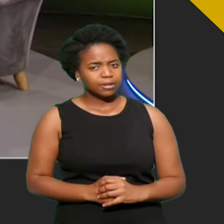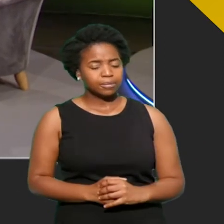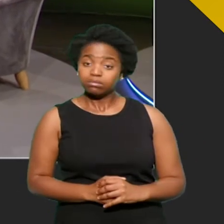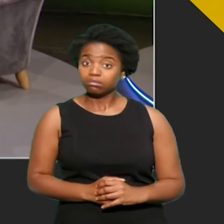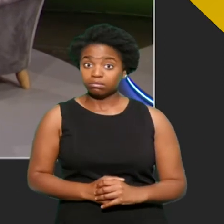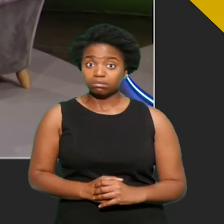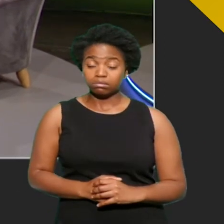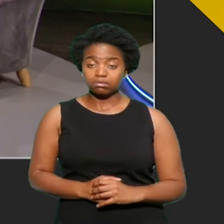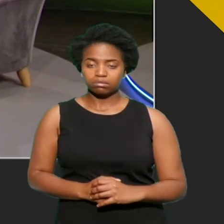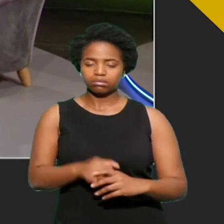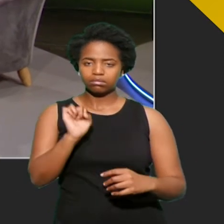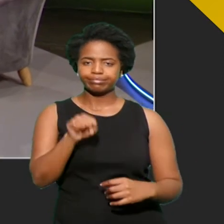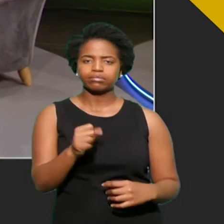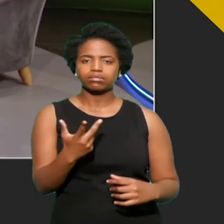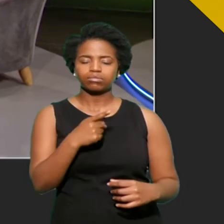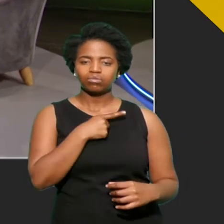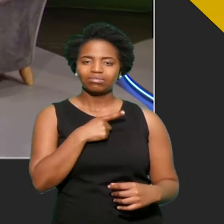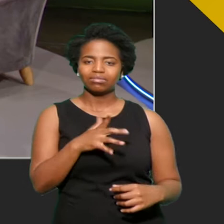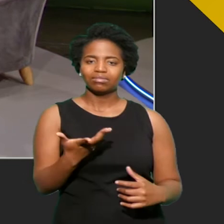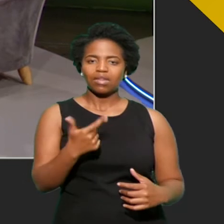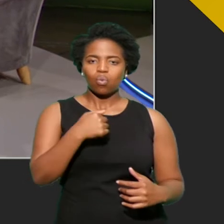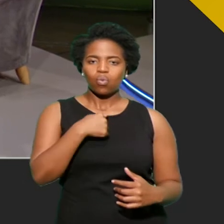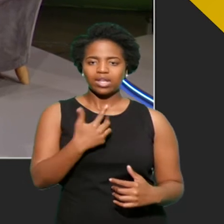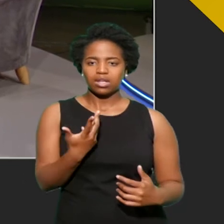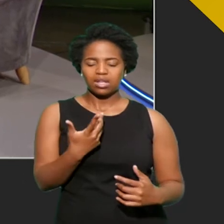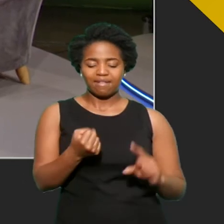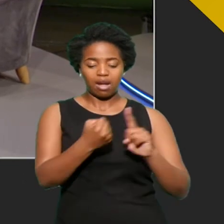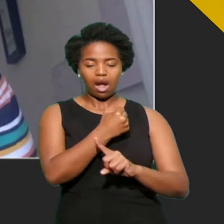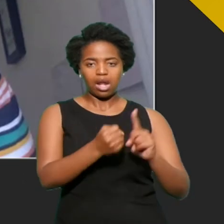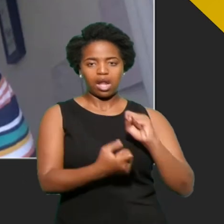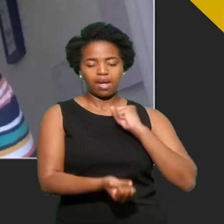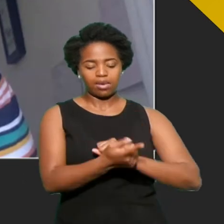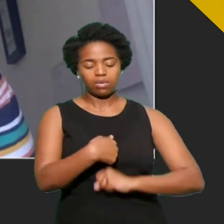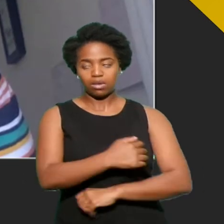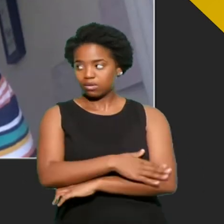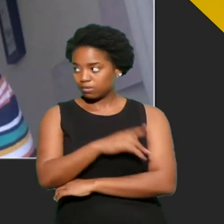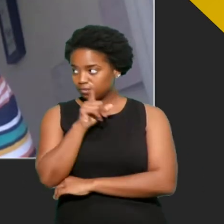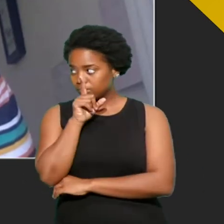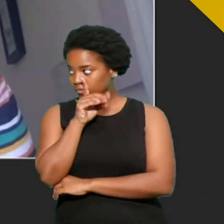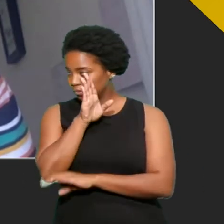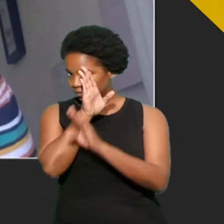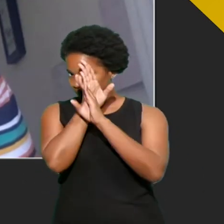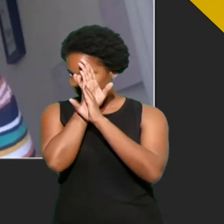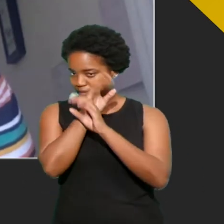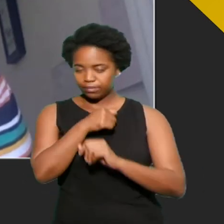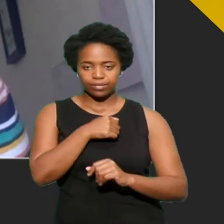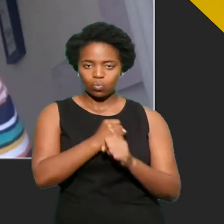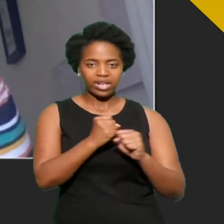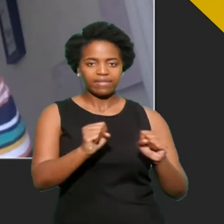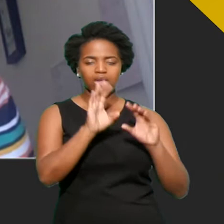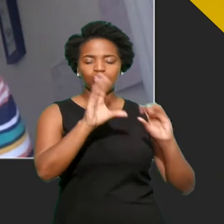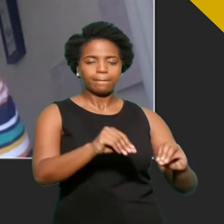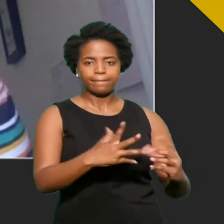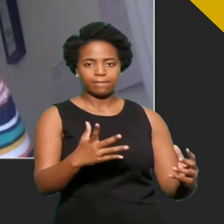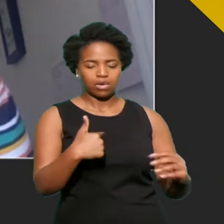We create this environment because sometimes we are bystanders when violence is happening around us to women. We do not stop the